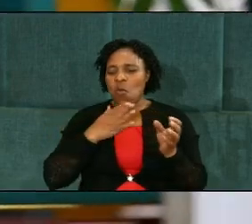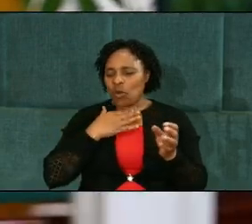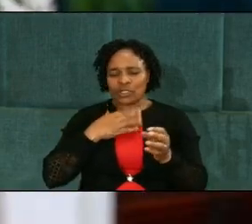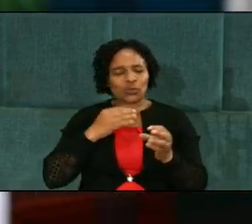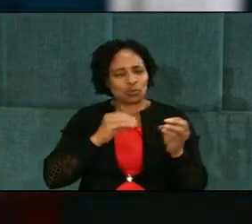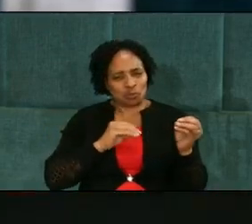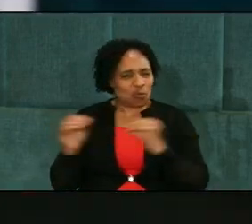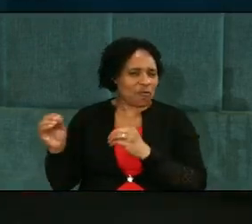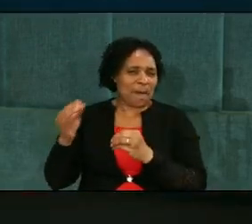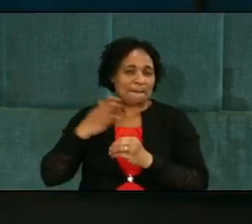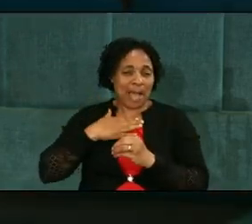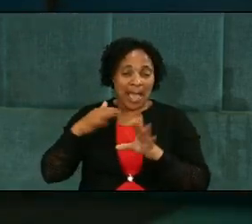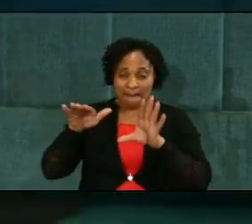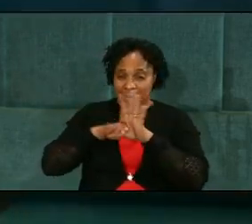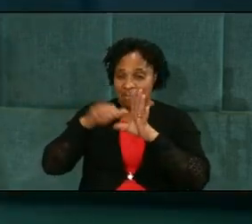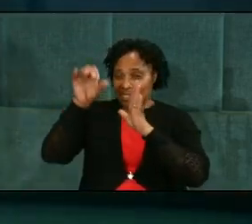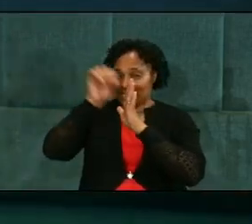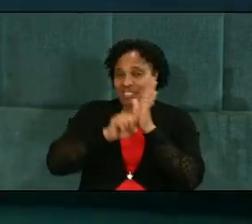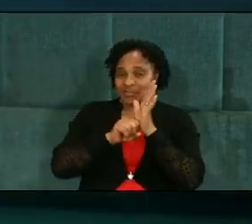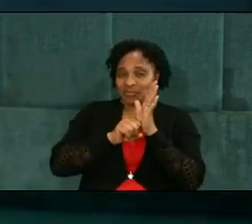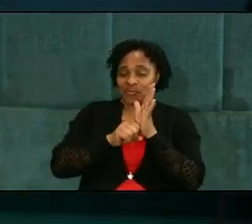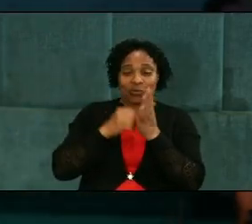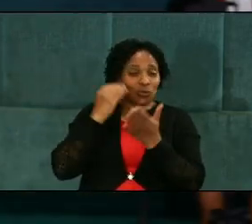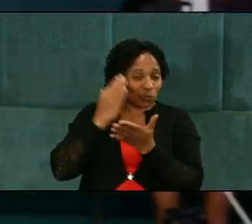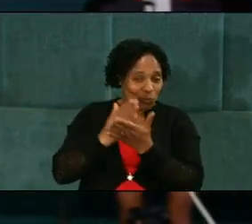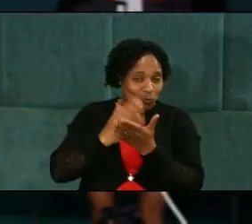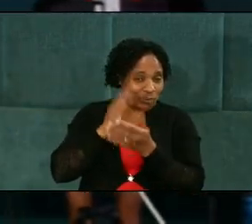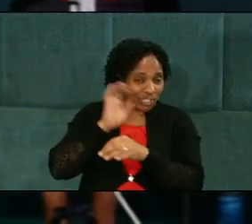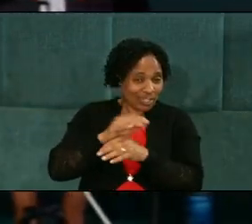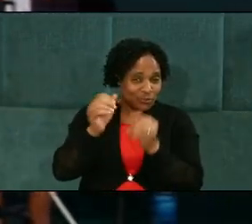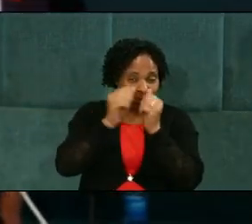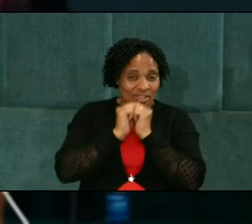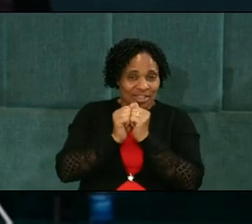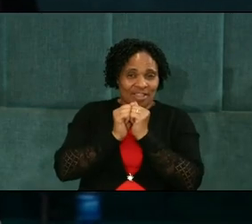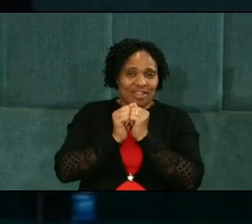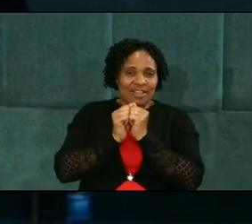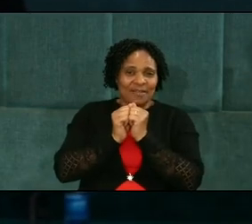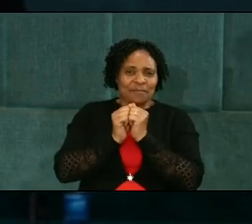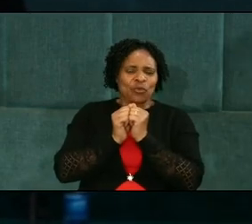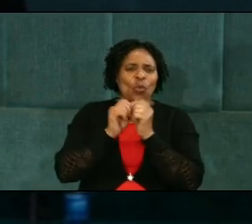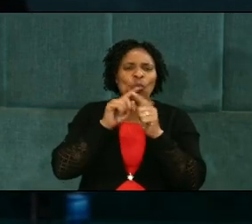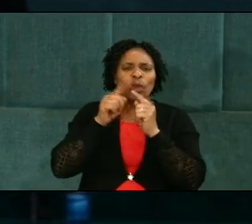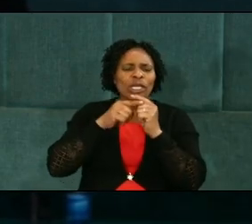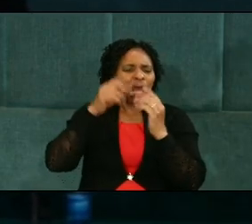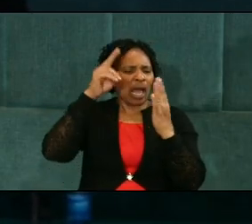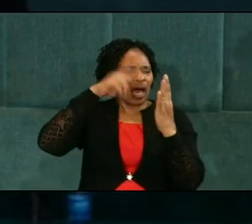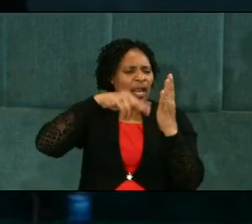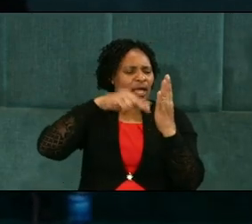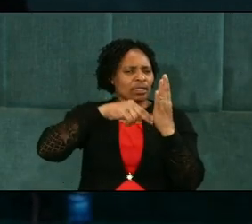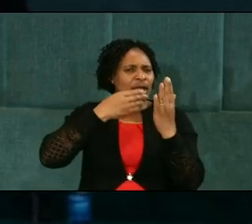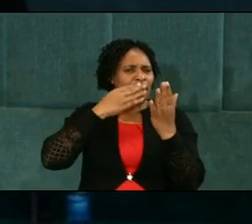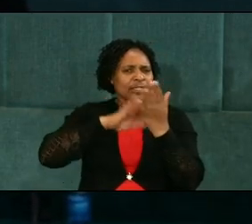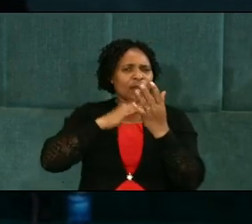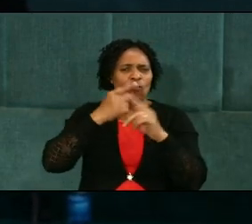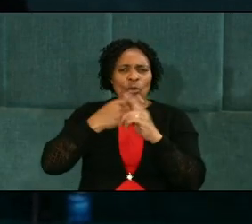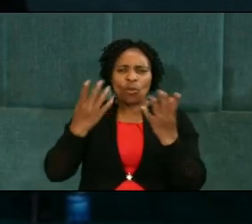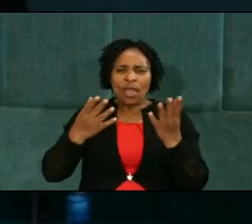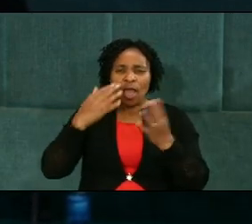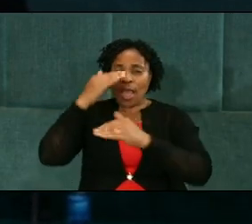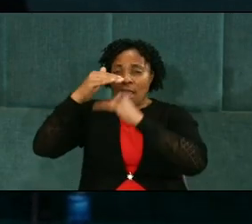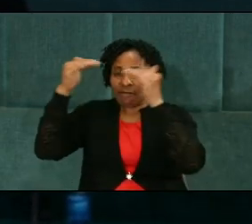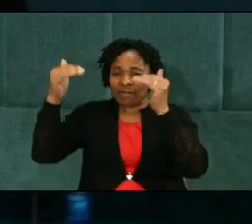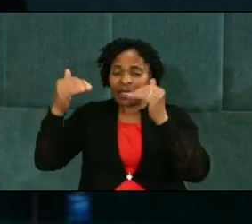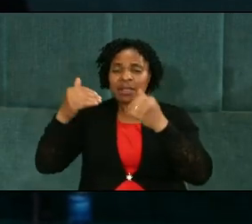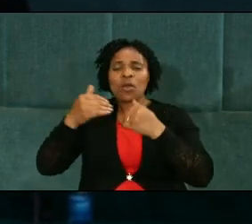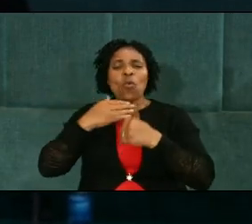I wanted to move my membership. Is the church with me? When we read the letter came from heaven, I want to move